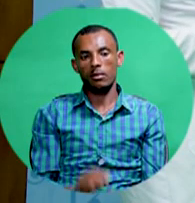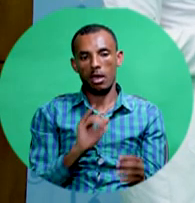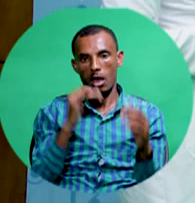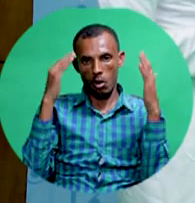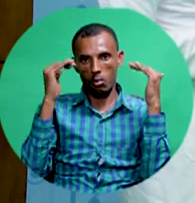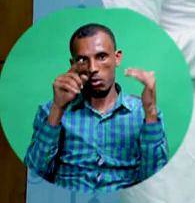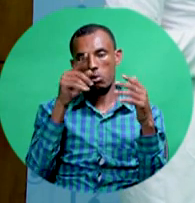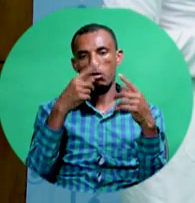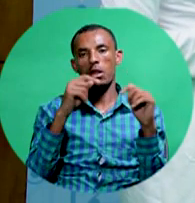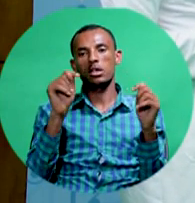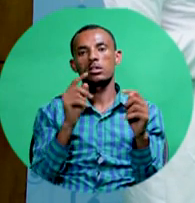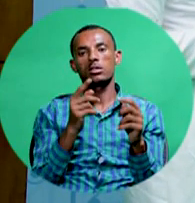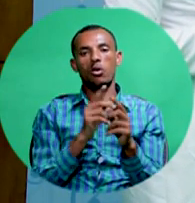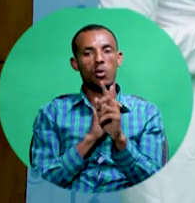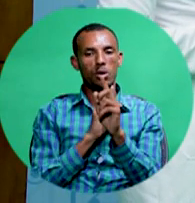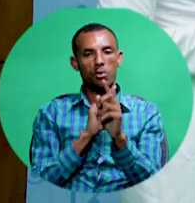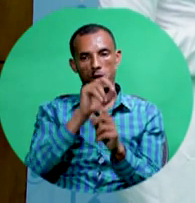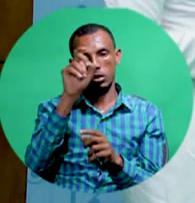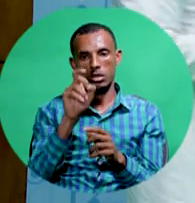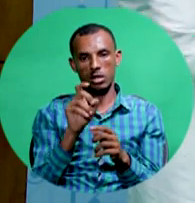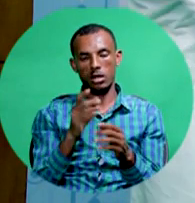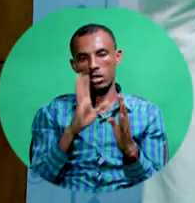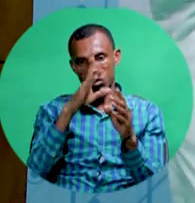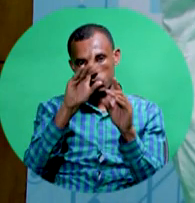I hope you tried the question. So let's do it together.